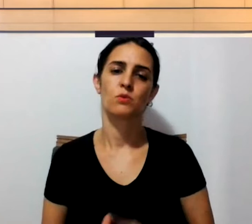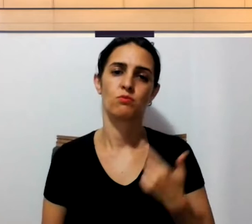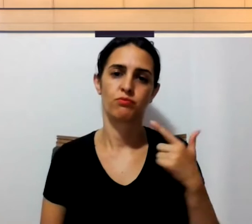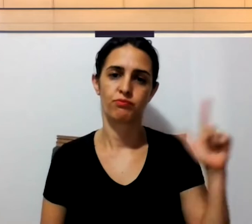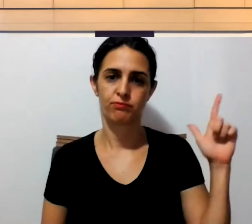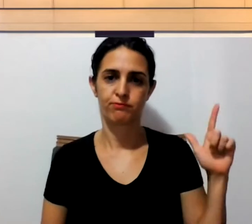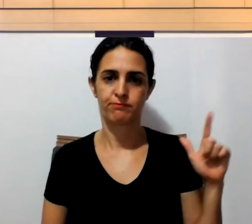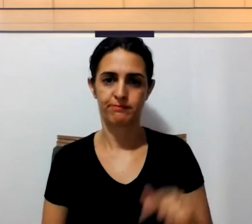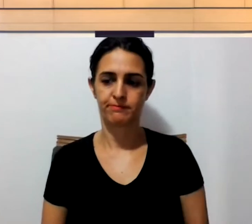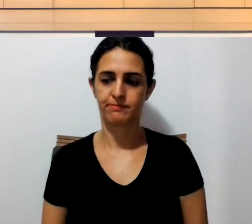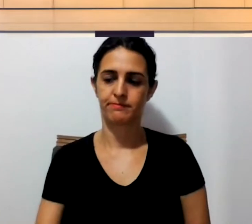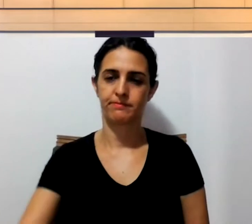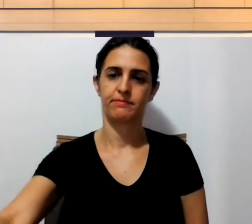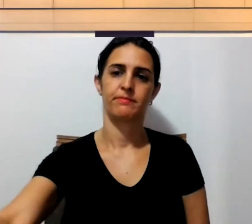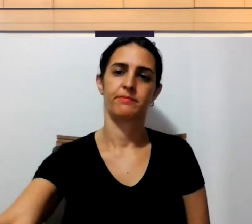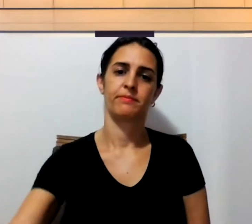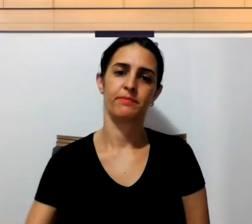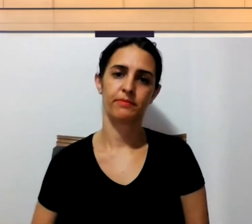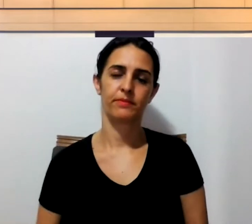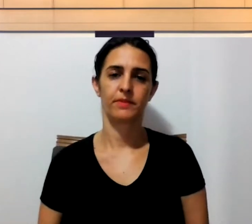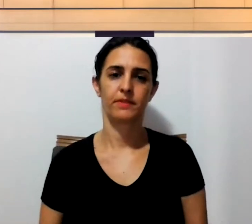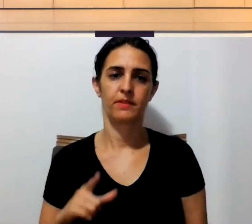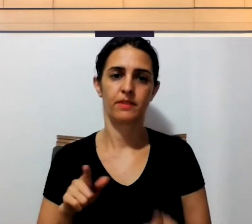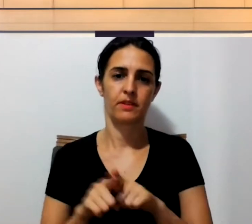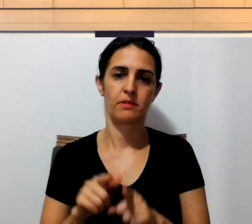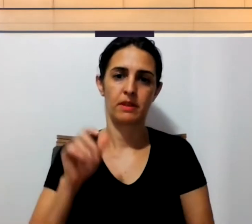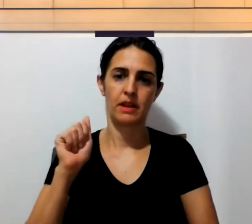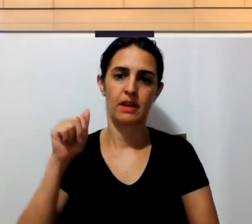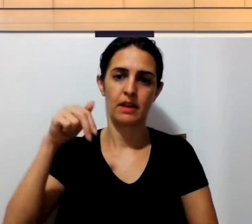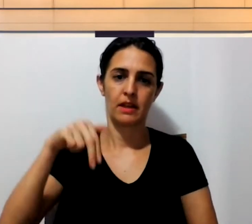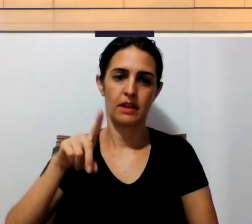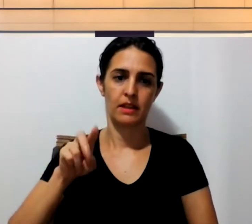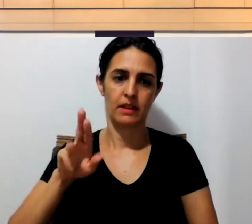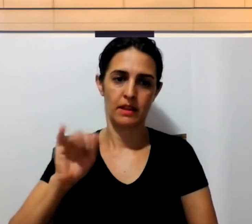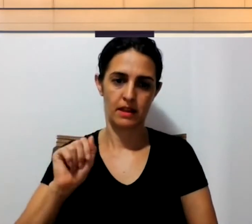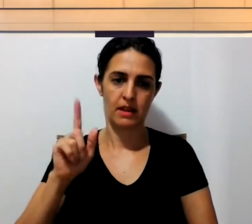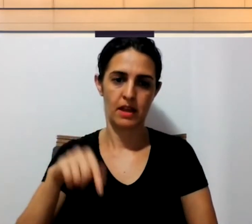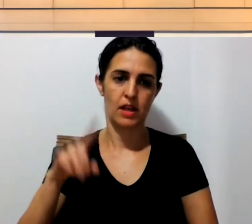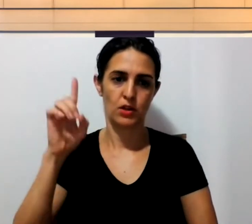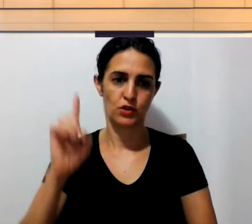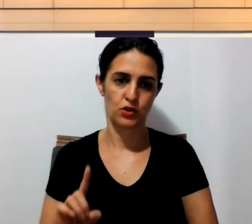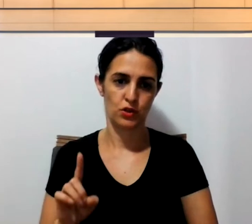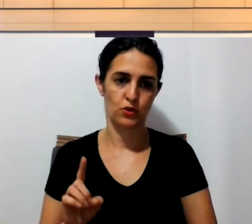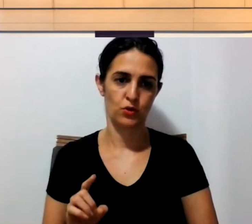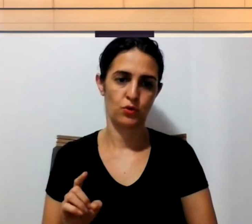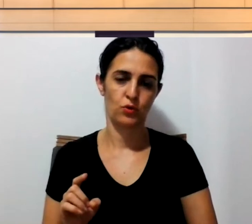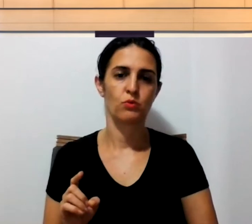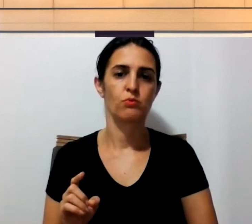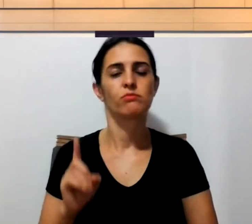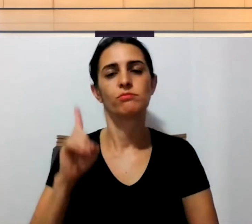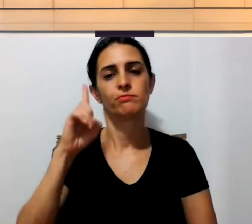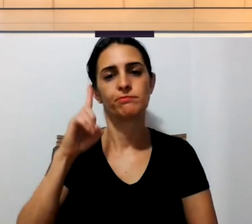has also been keen in the process of approaching Brazil, first as a